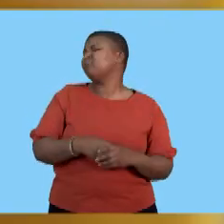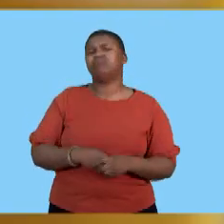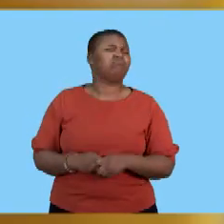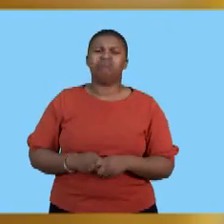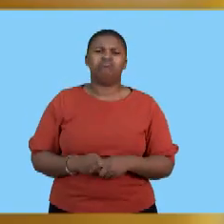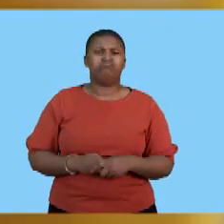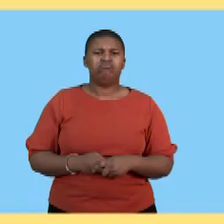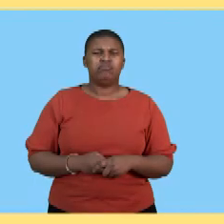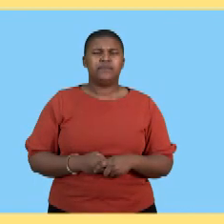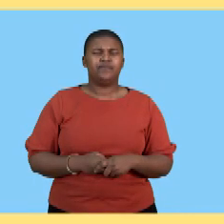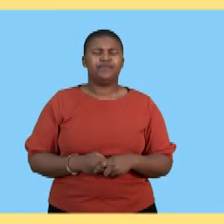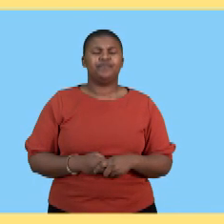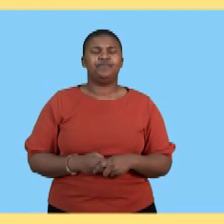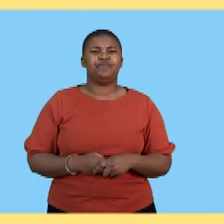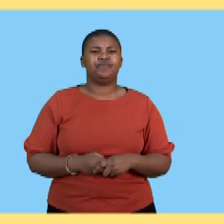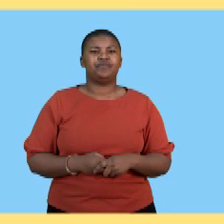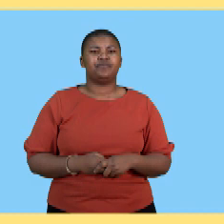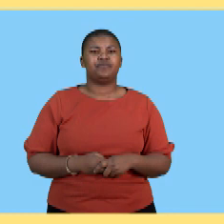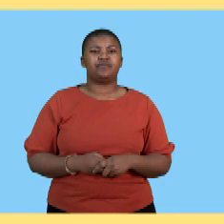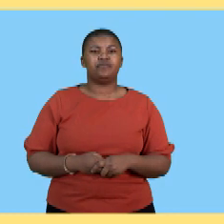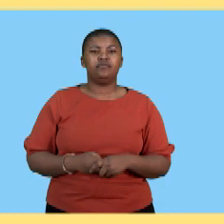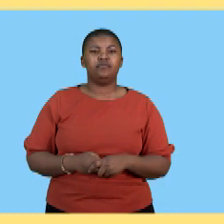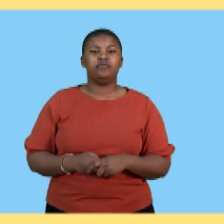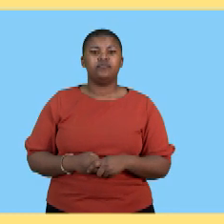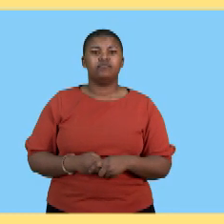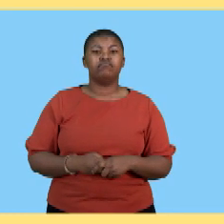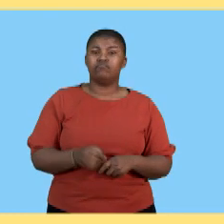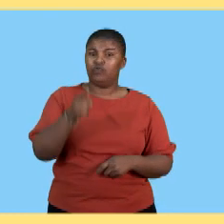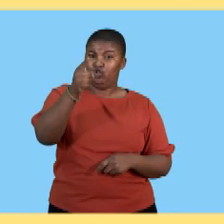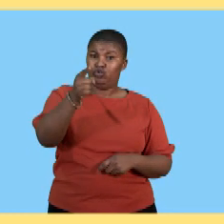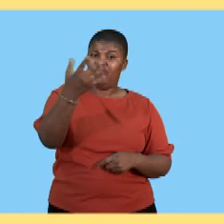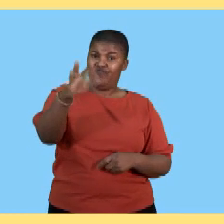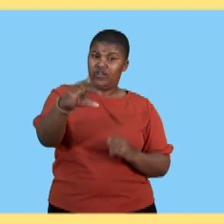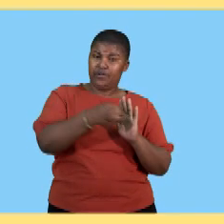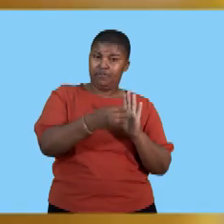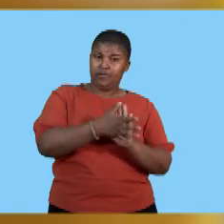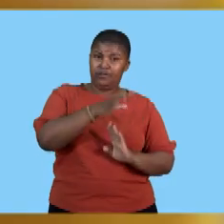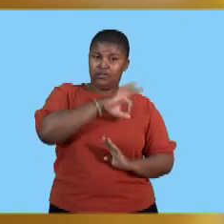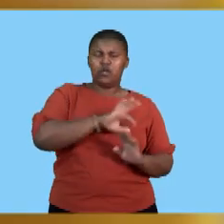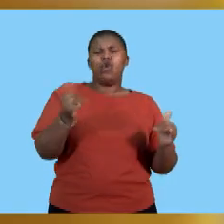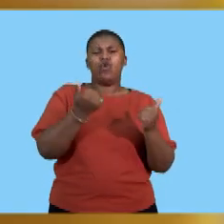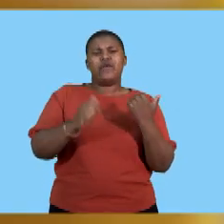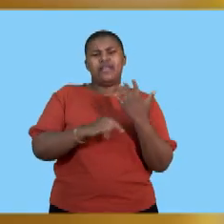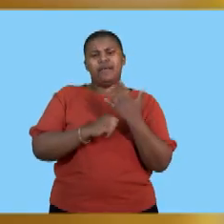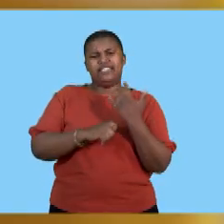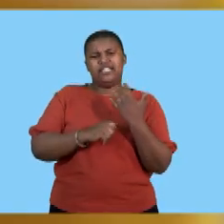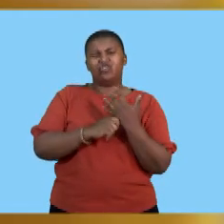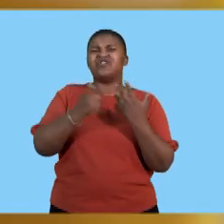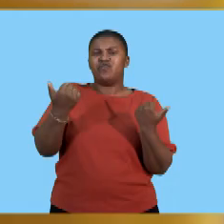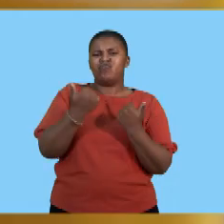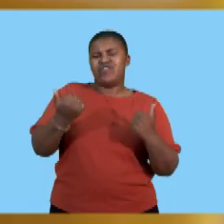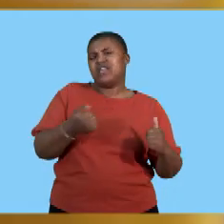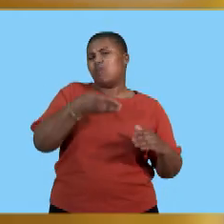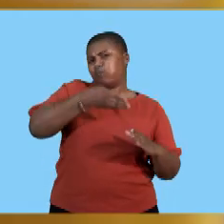in the statement of comprehensive income. The moment you record the gross salary, you have already recorded the deductions, for